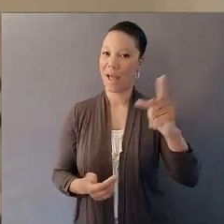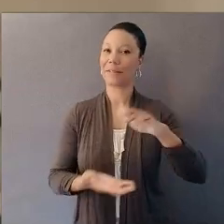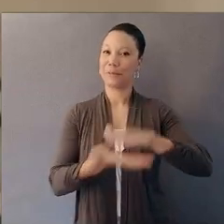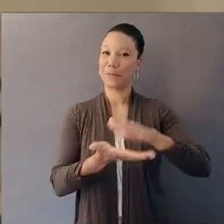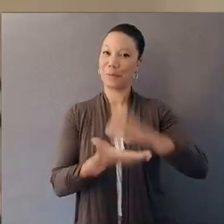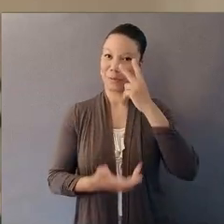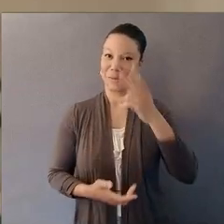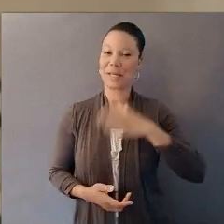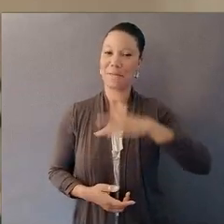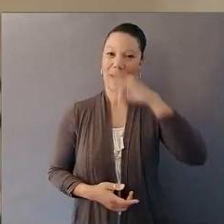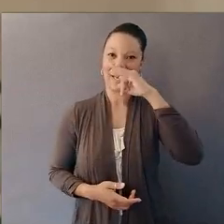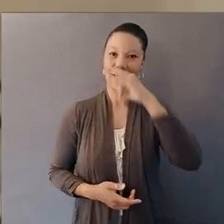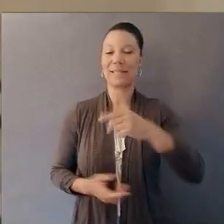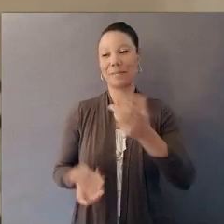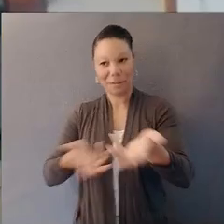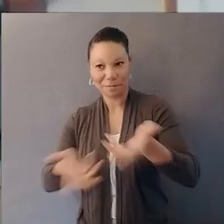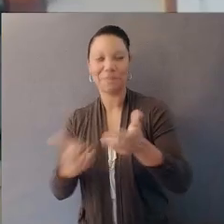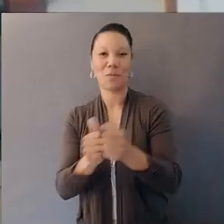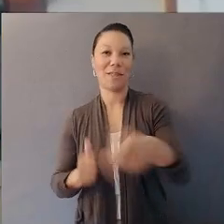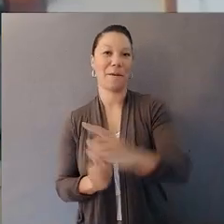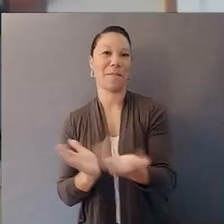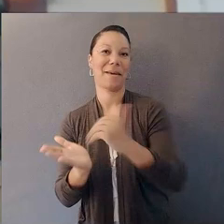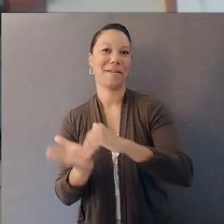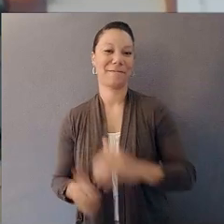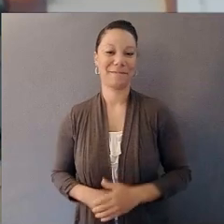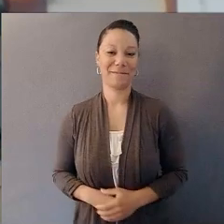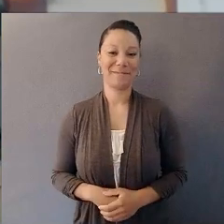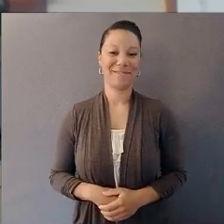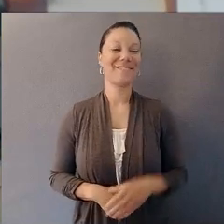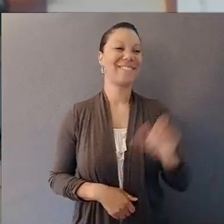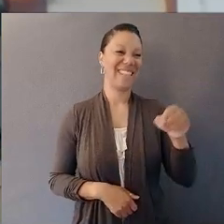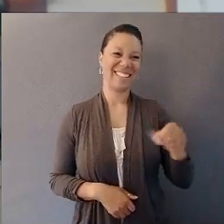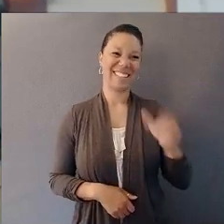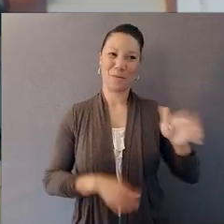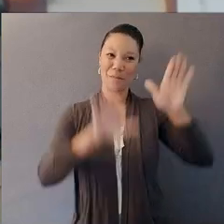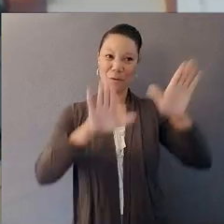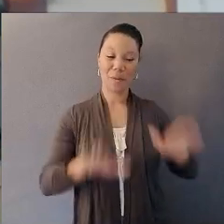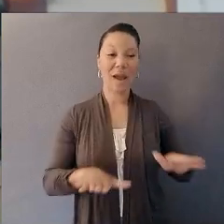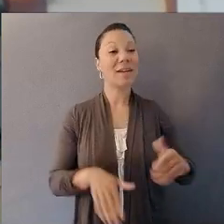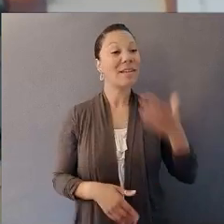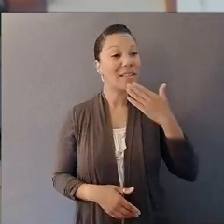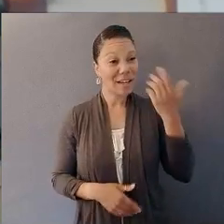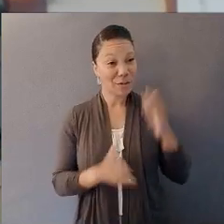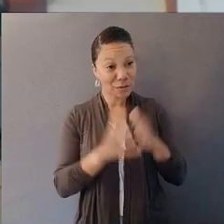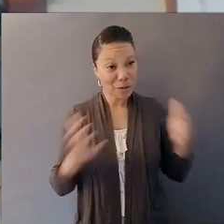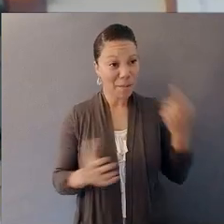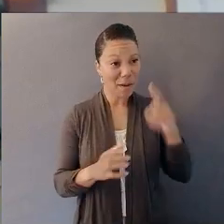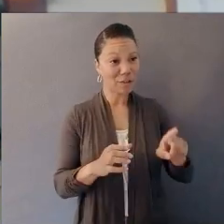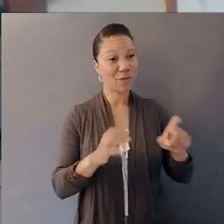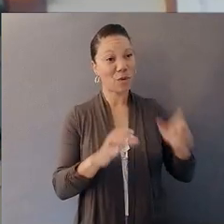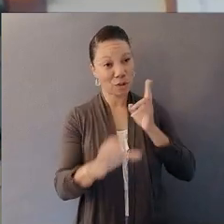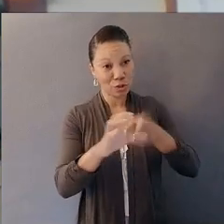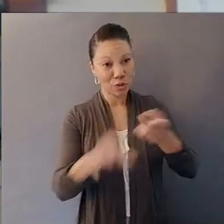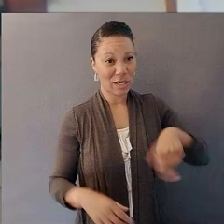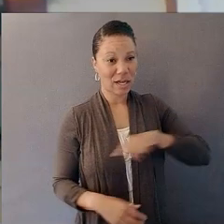kids and be hands-on. Yeah, that would be great. Jennifer, thank you so much for joining us. Jennifer is a